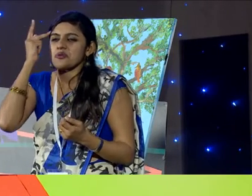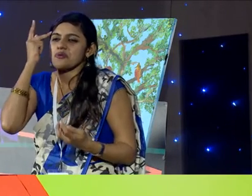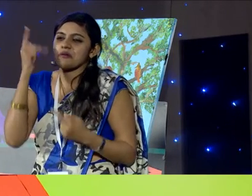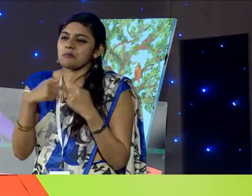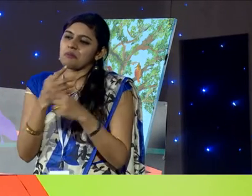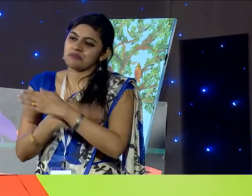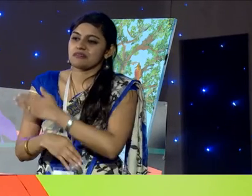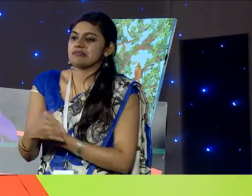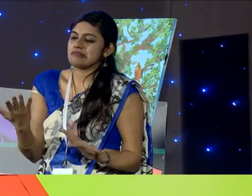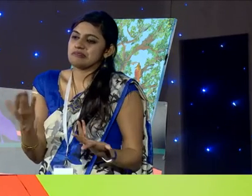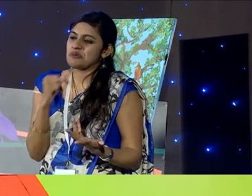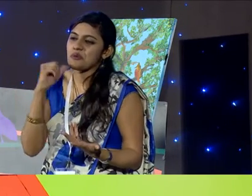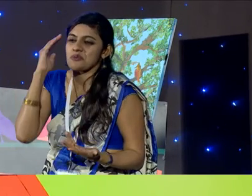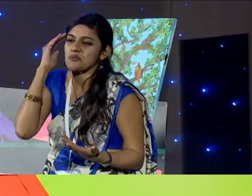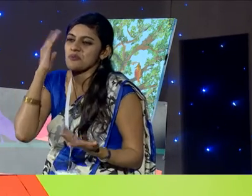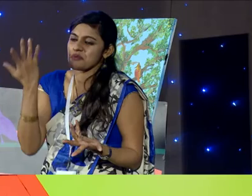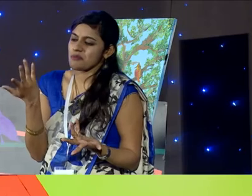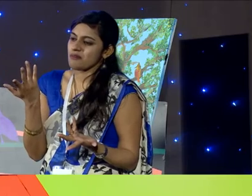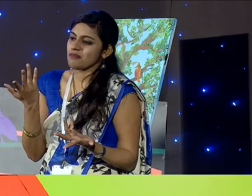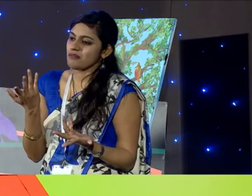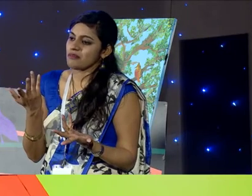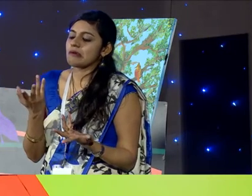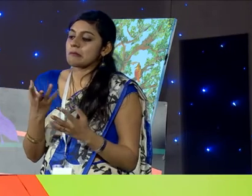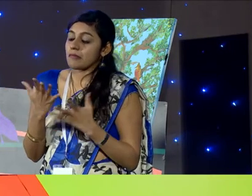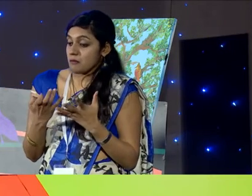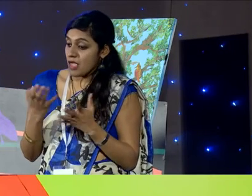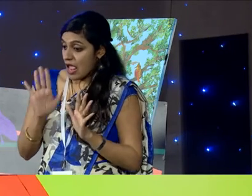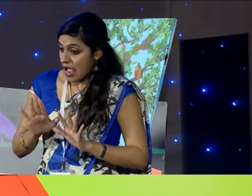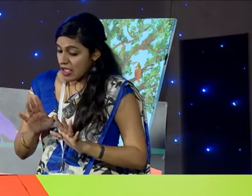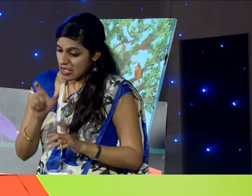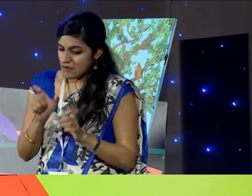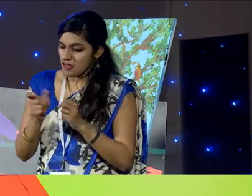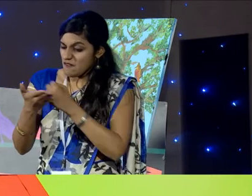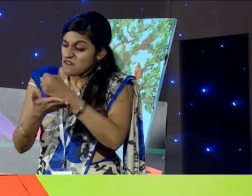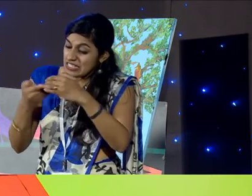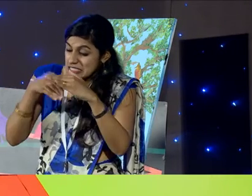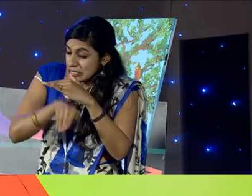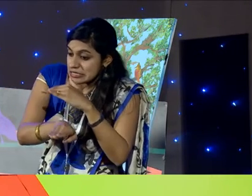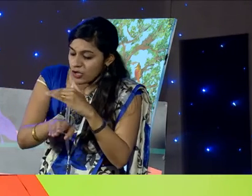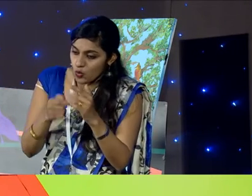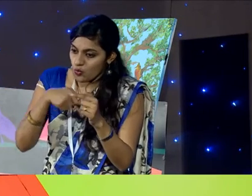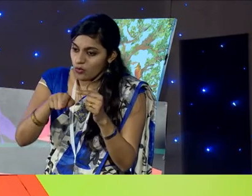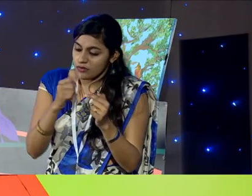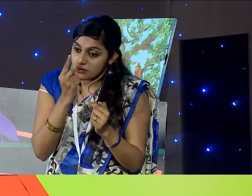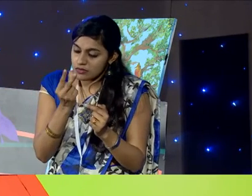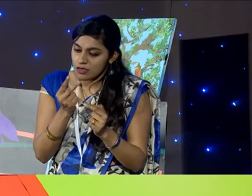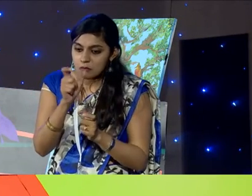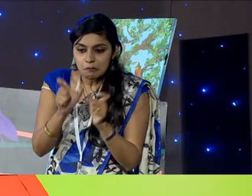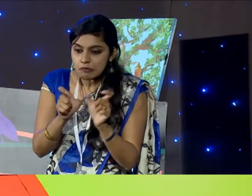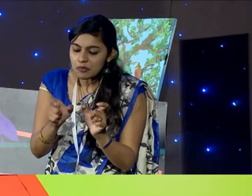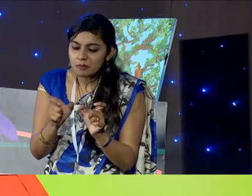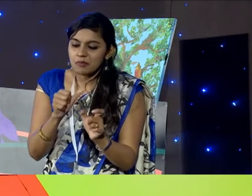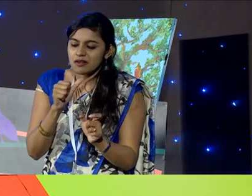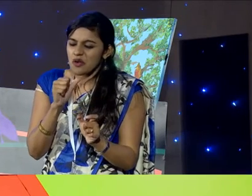admit that they have disabled people in their families. So therefore in India, the numbers are only 2%